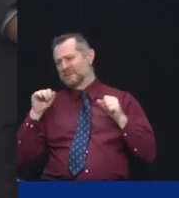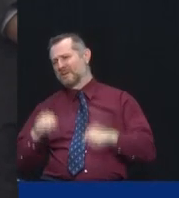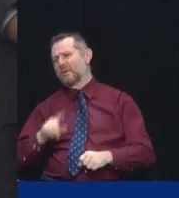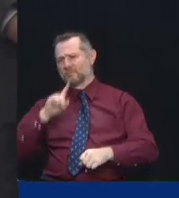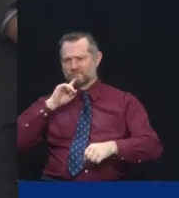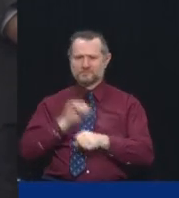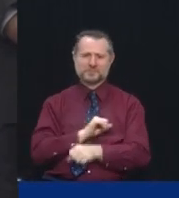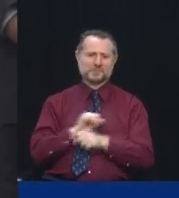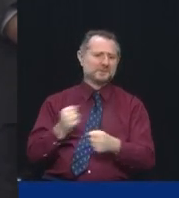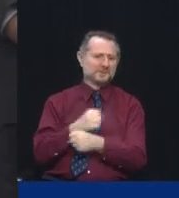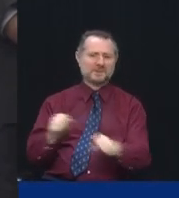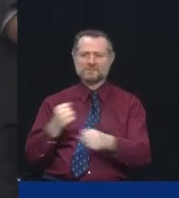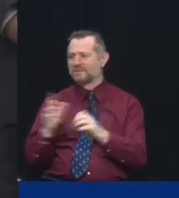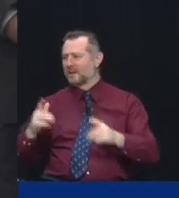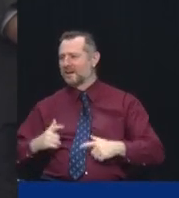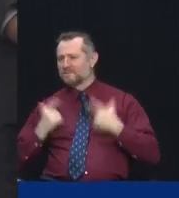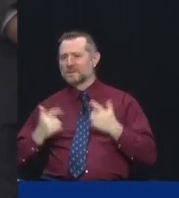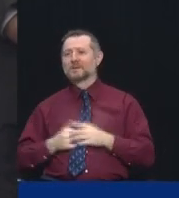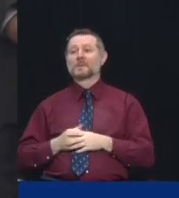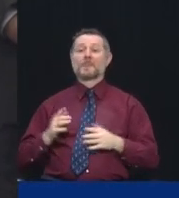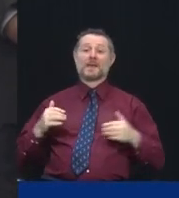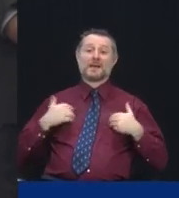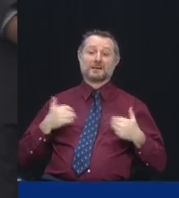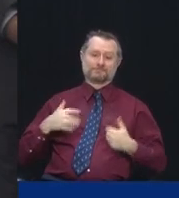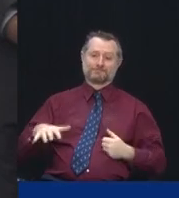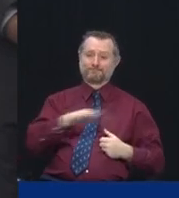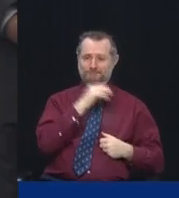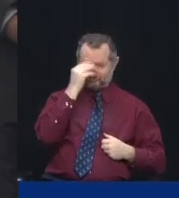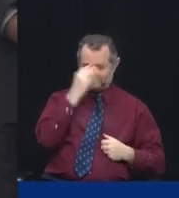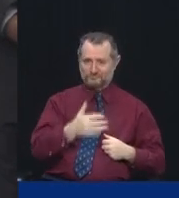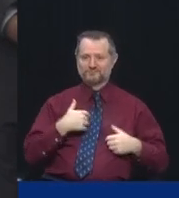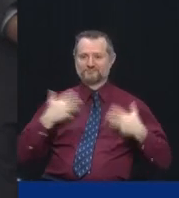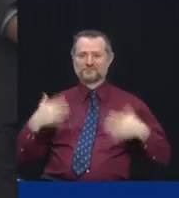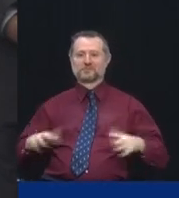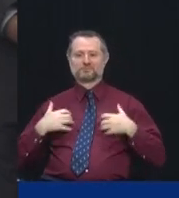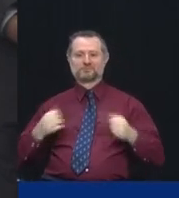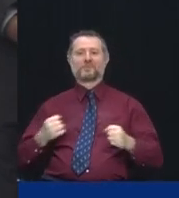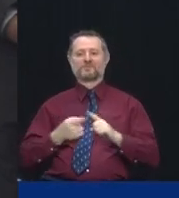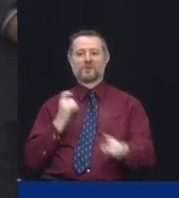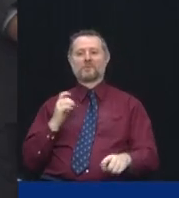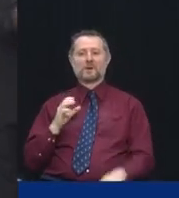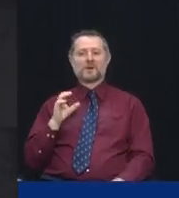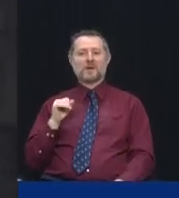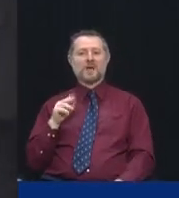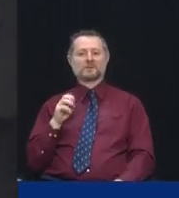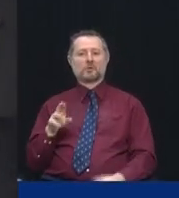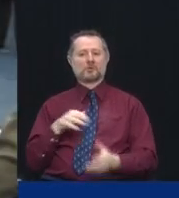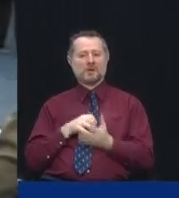Young people, I am a cancer survivor. I got the shot. Thank you.